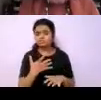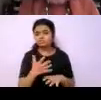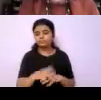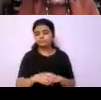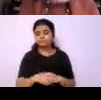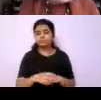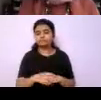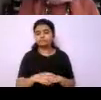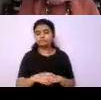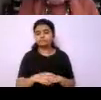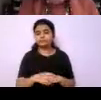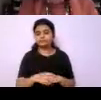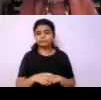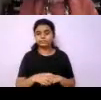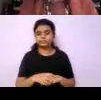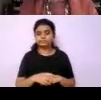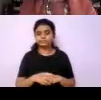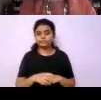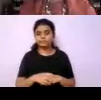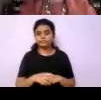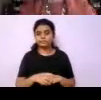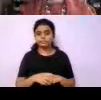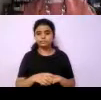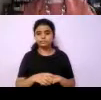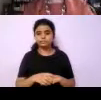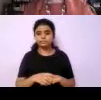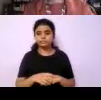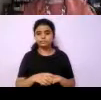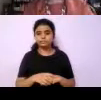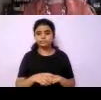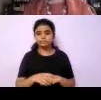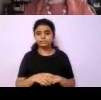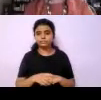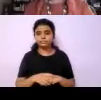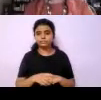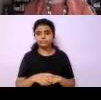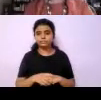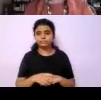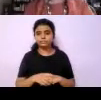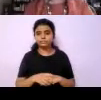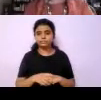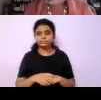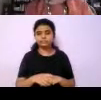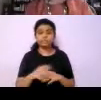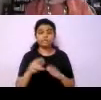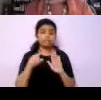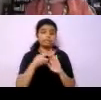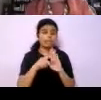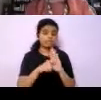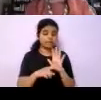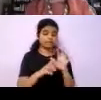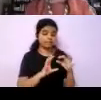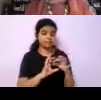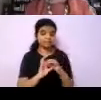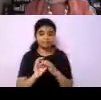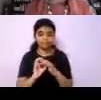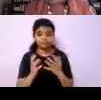So what is care? We can provide rudiments of an ethic of